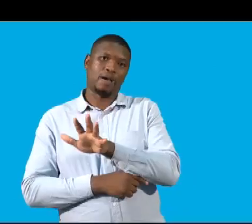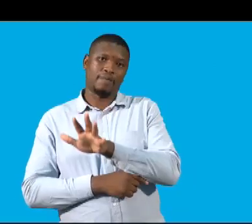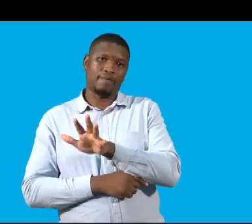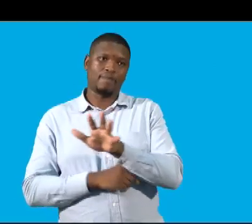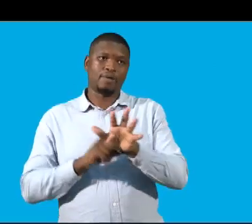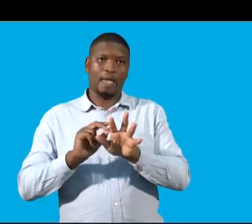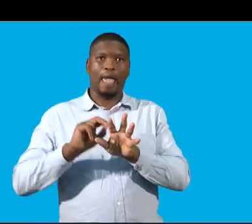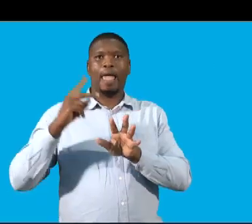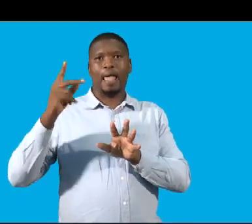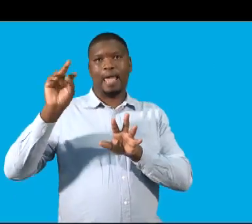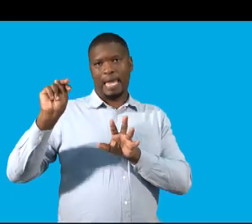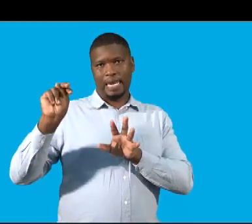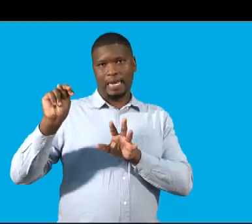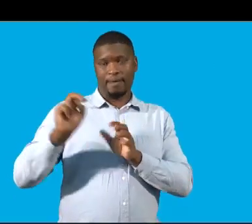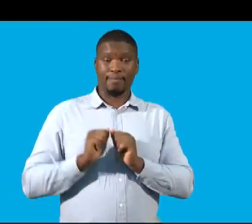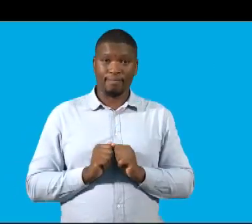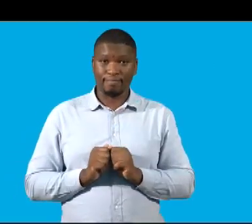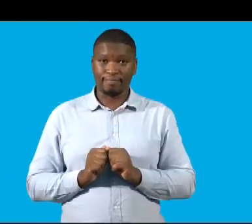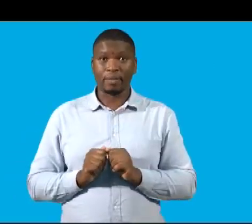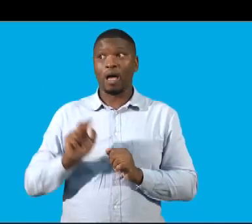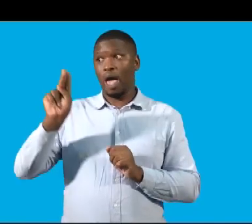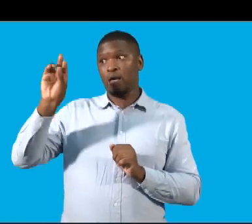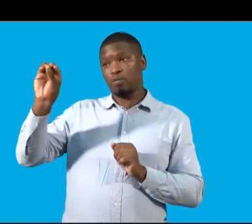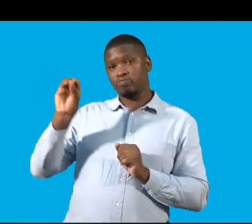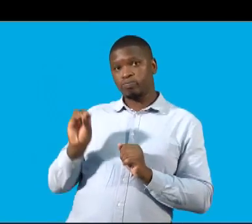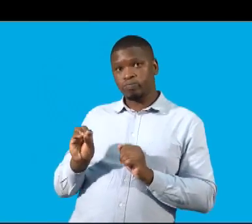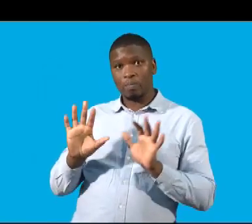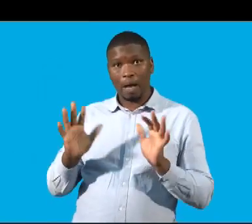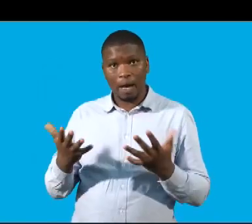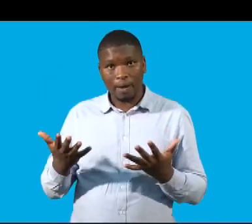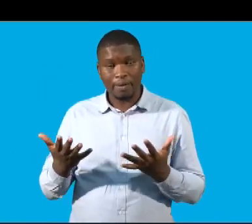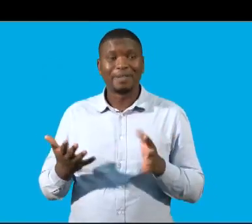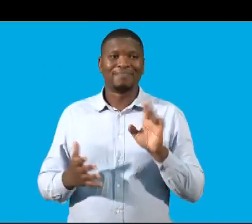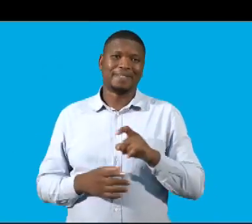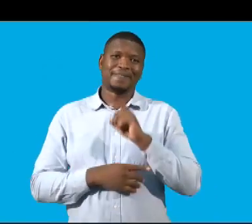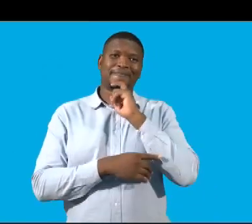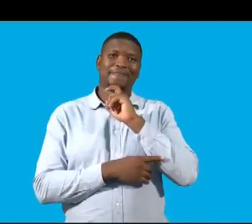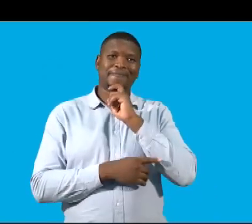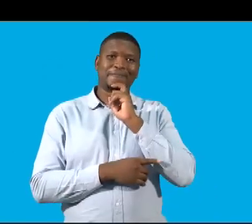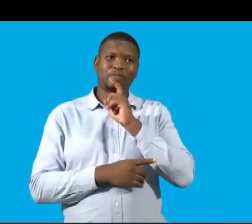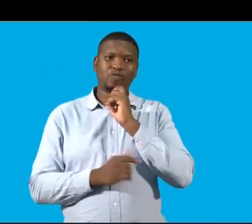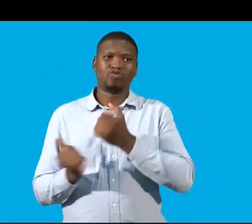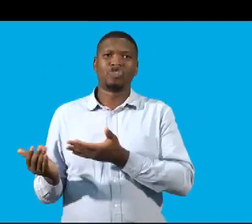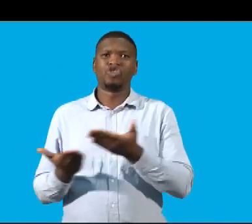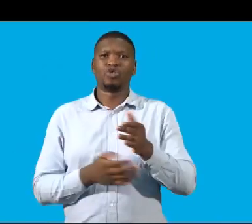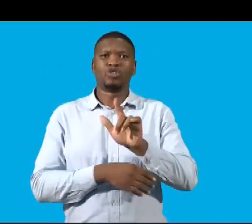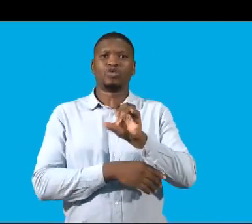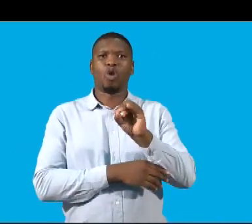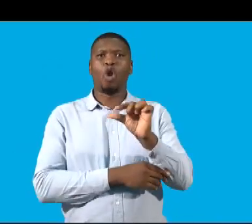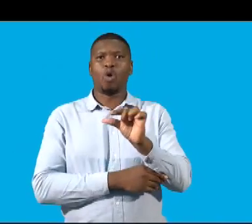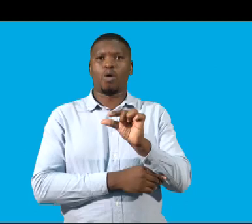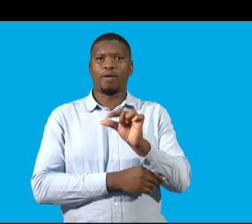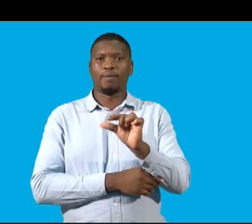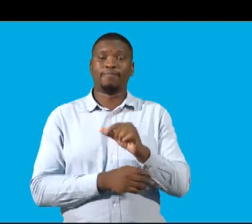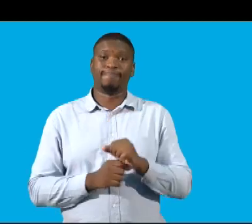0.85, and that is to the exponent of n. Now, how do we bring down an unknown exponent? Of course, we have to